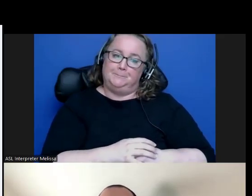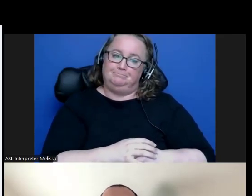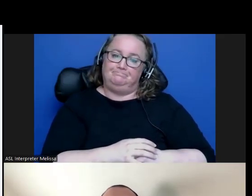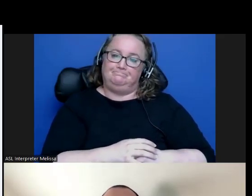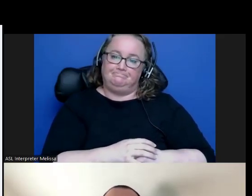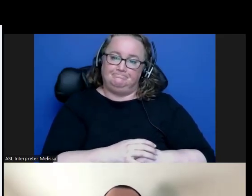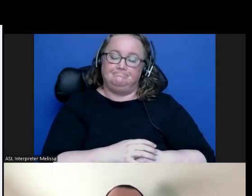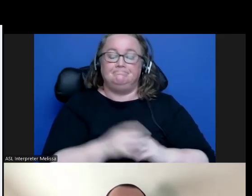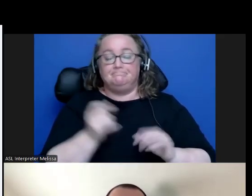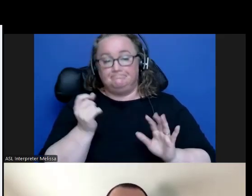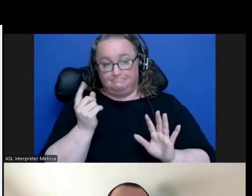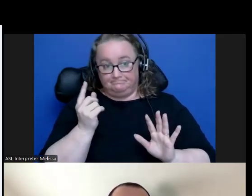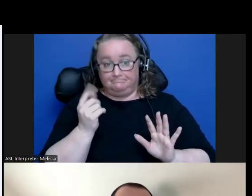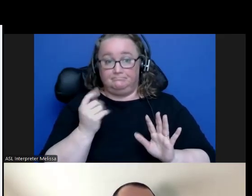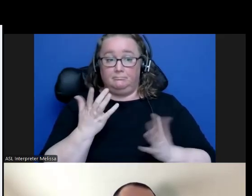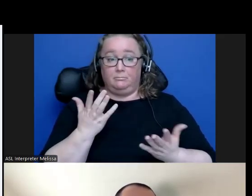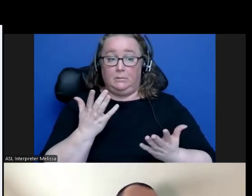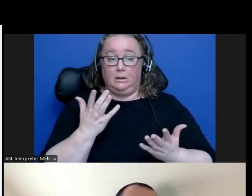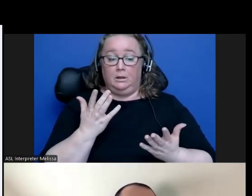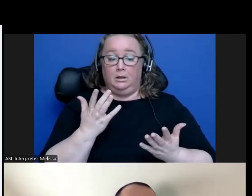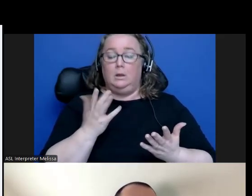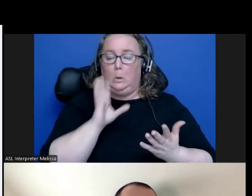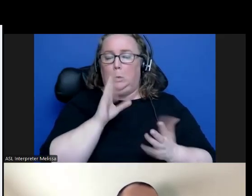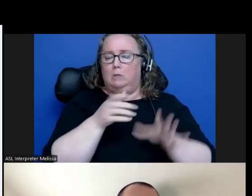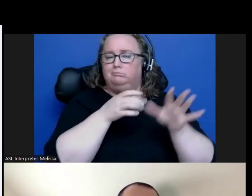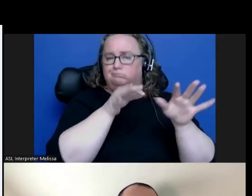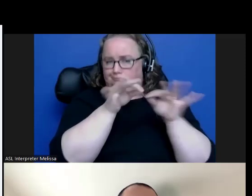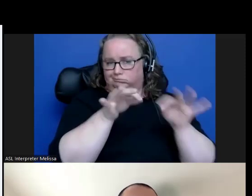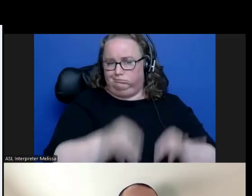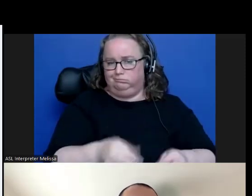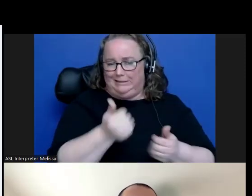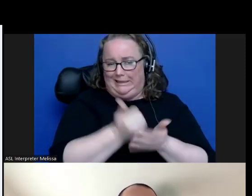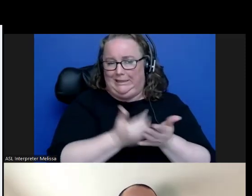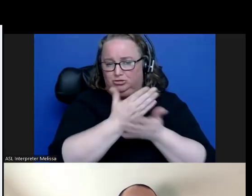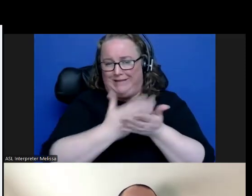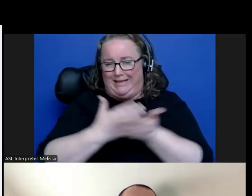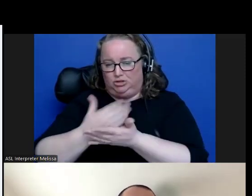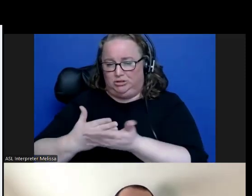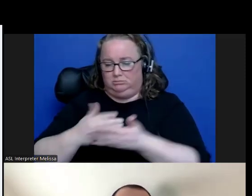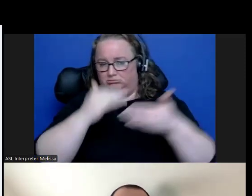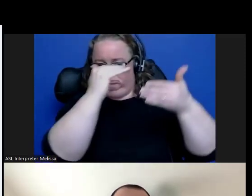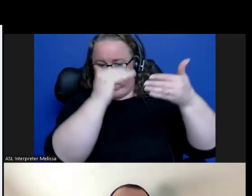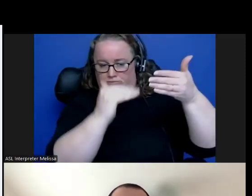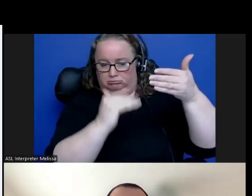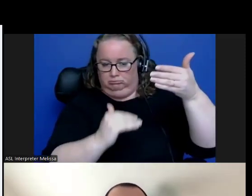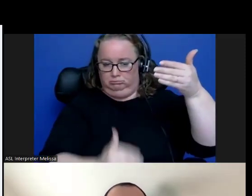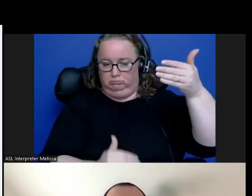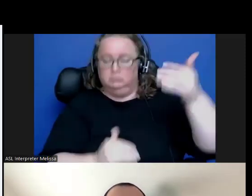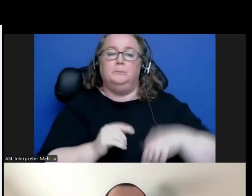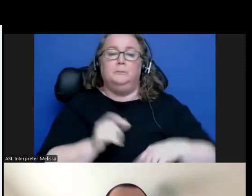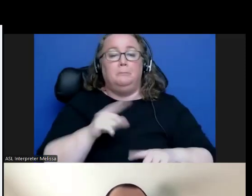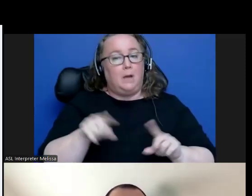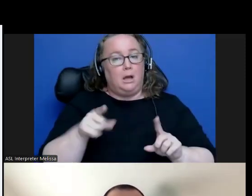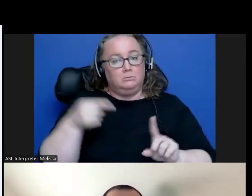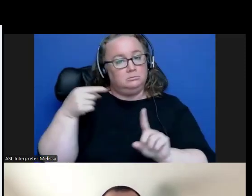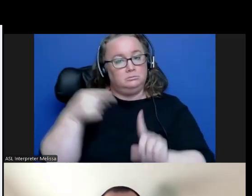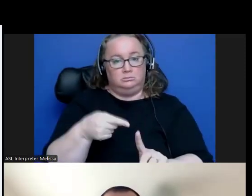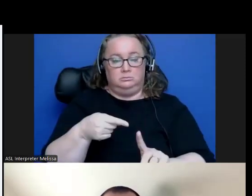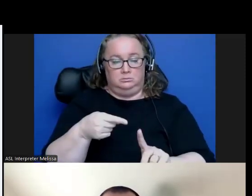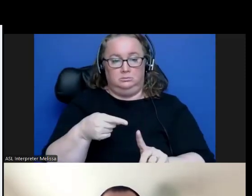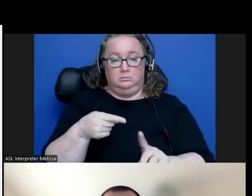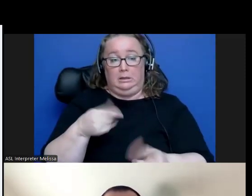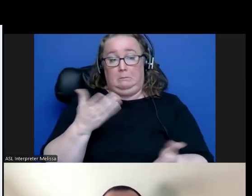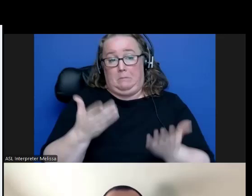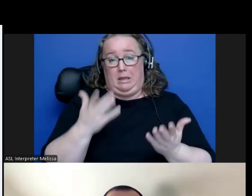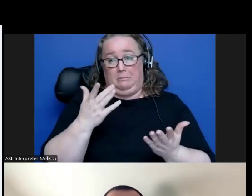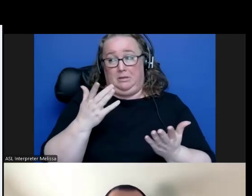And while we'll go through this basically section by section, and I just want to point out that this may seem like a